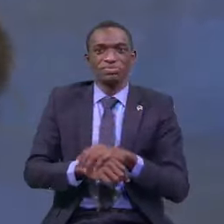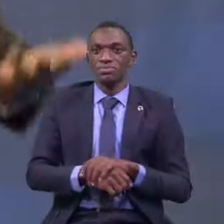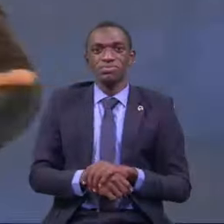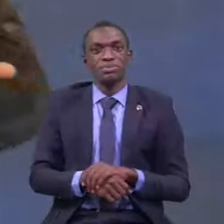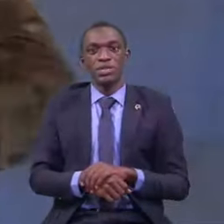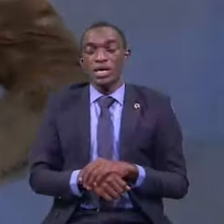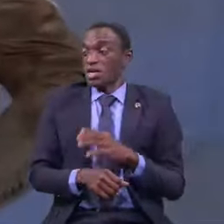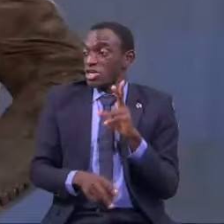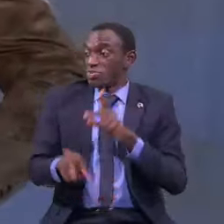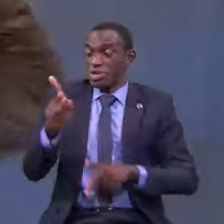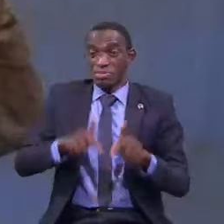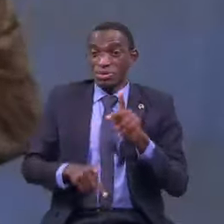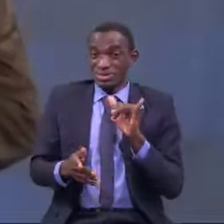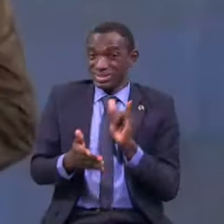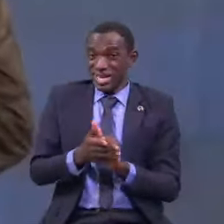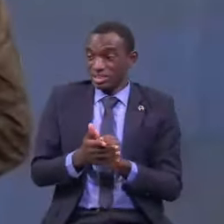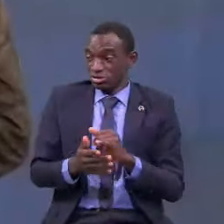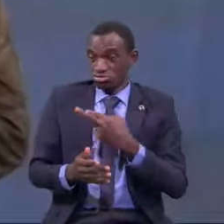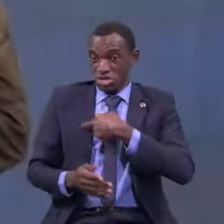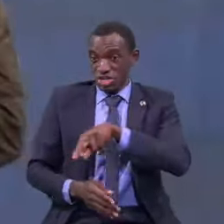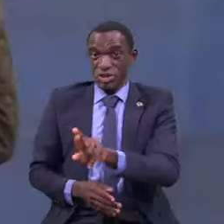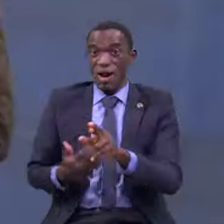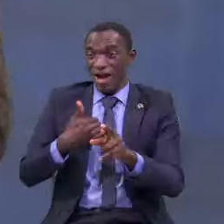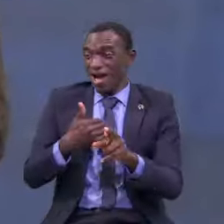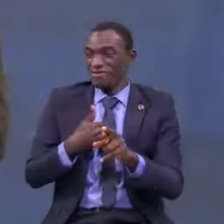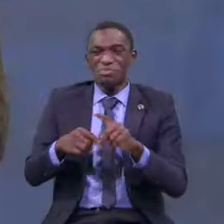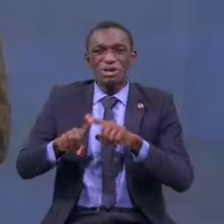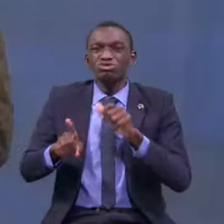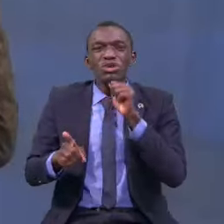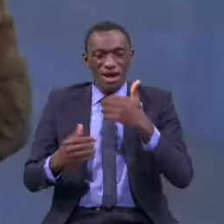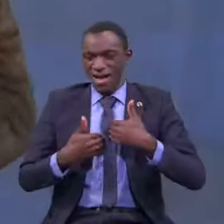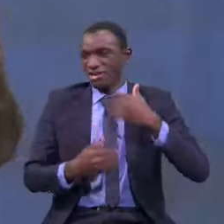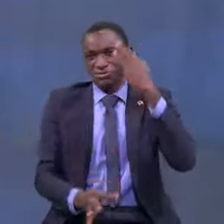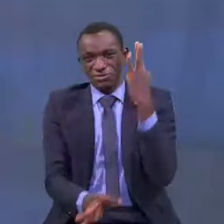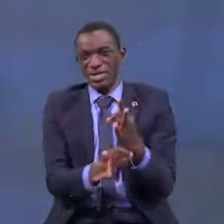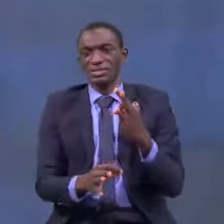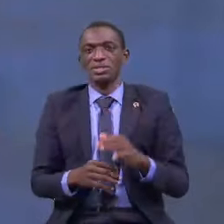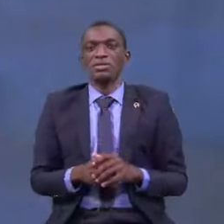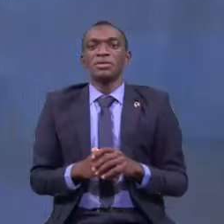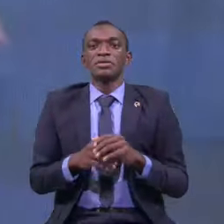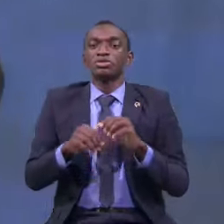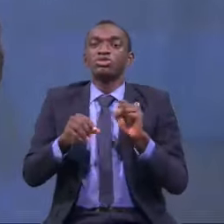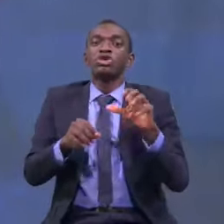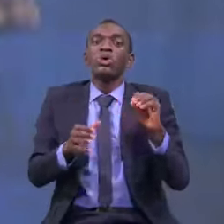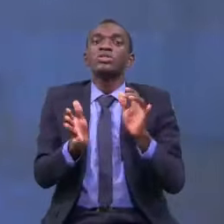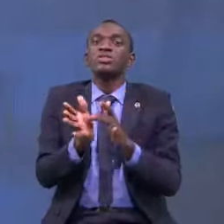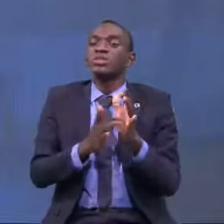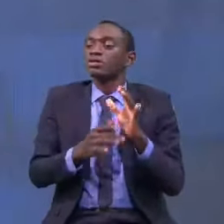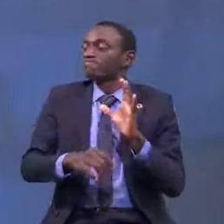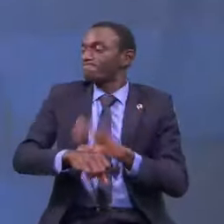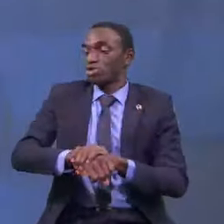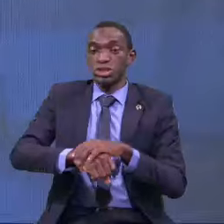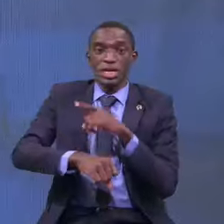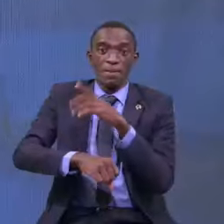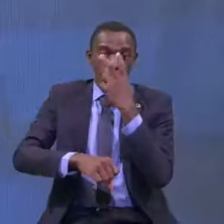The people that were religious, they didn't have faith. And so he led him out